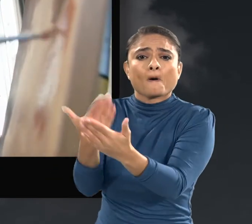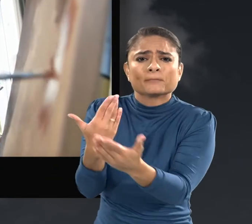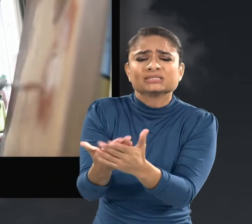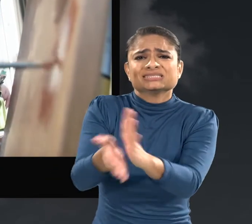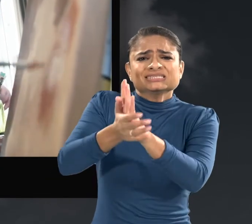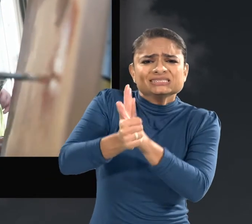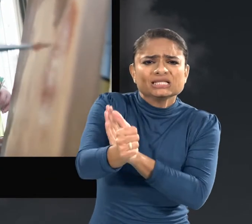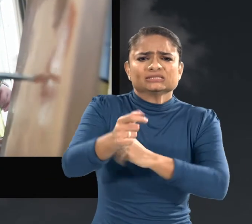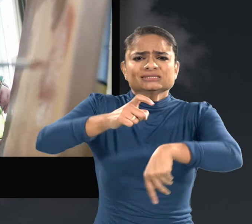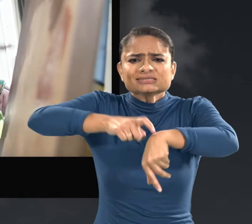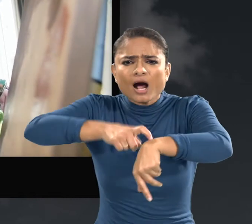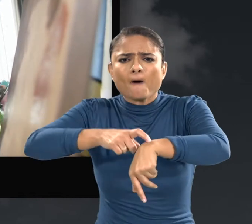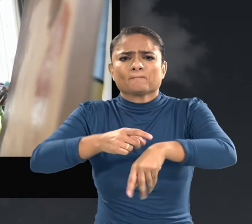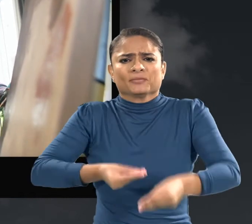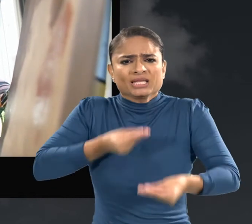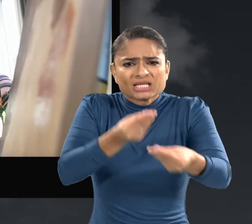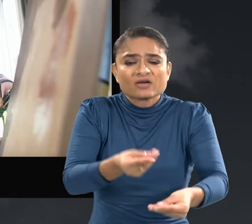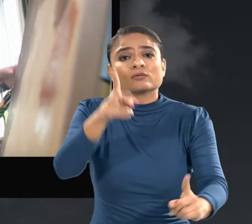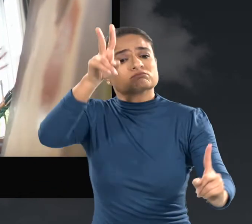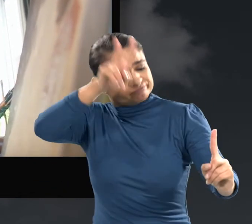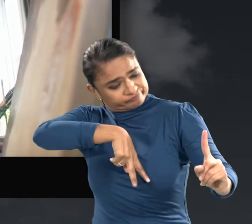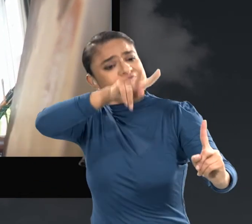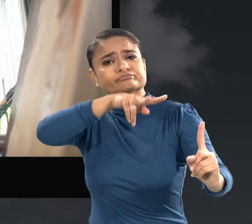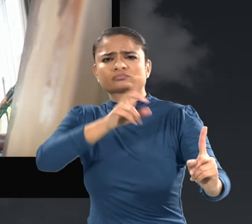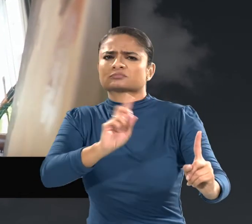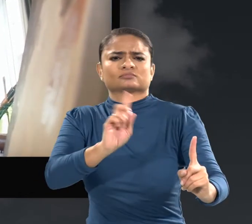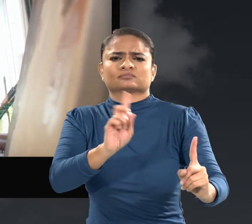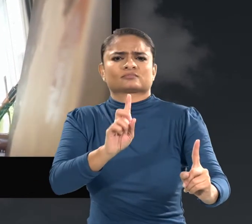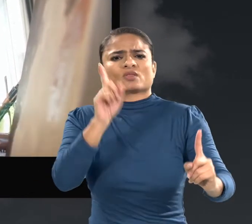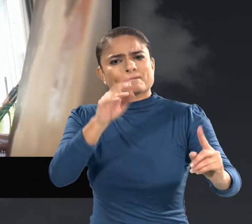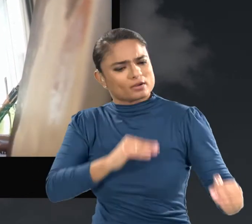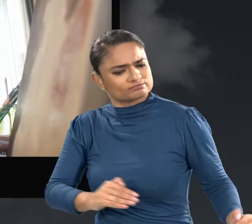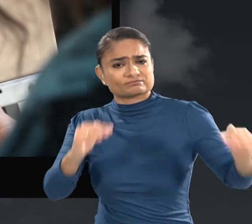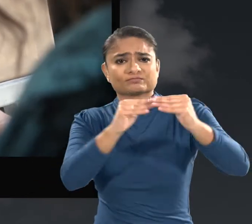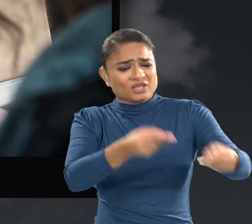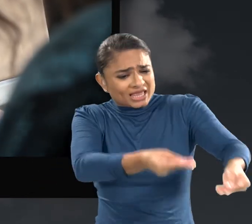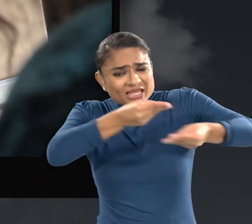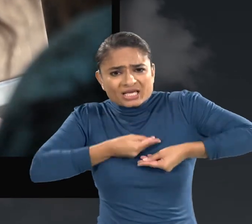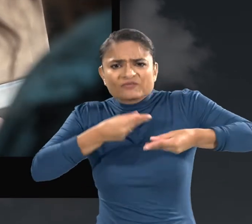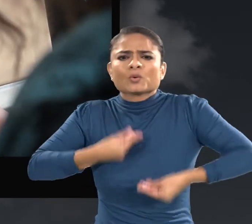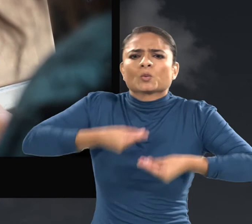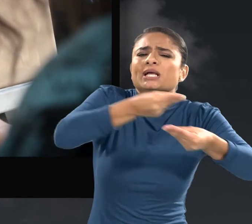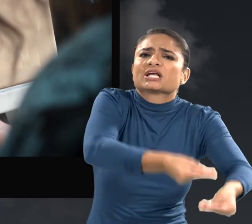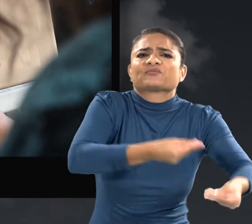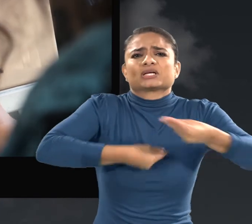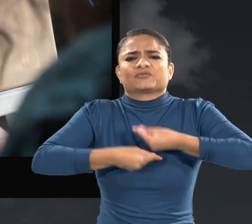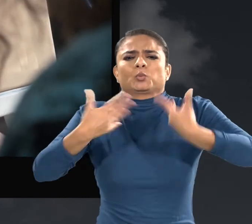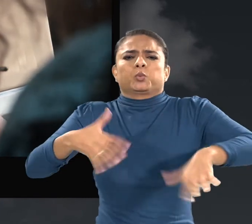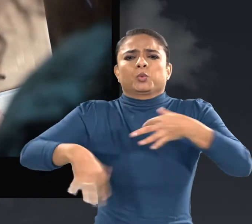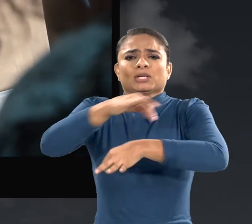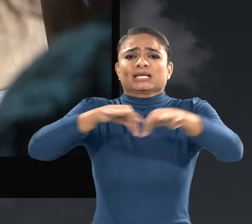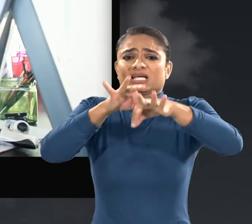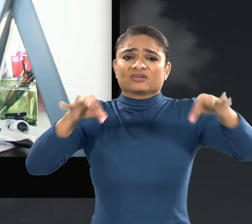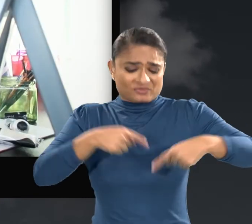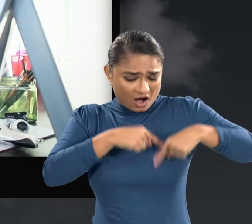different abilities. They have so much to give, and we mustn't look down on them. They have